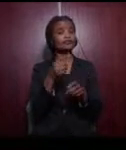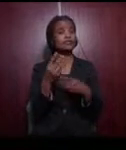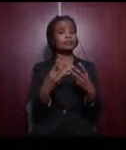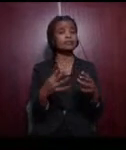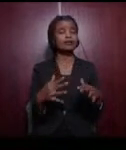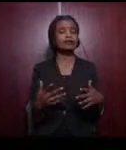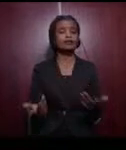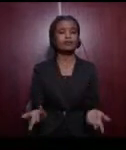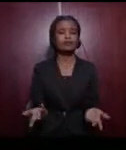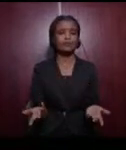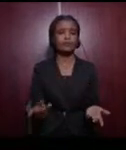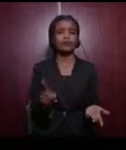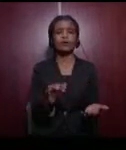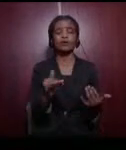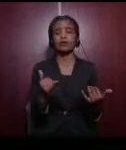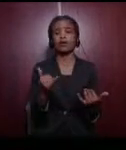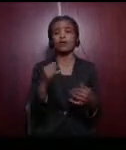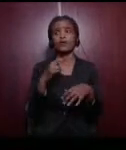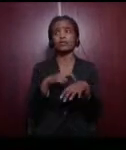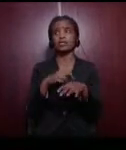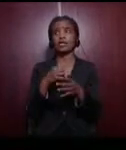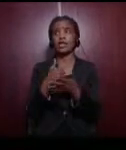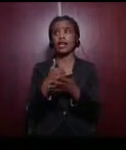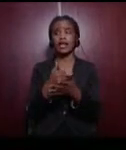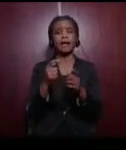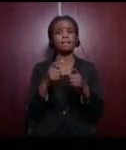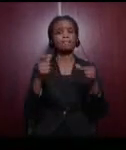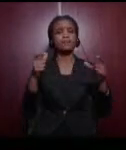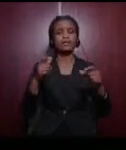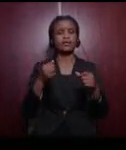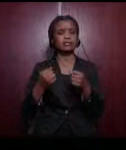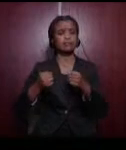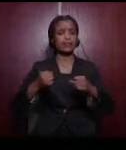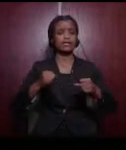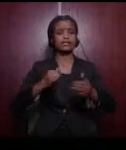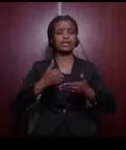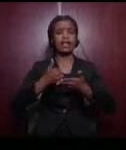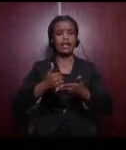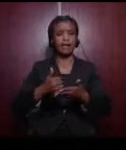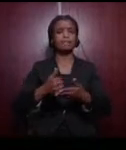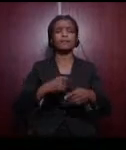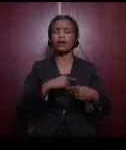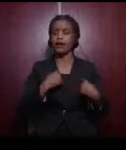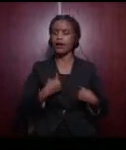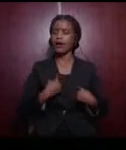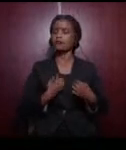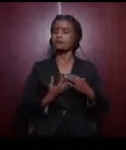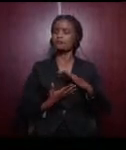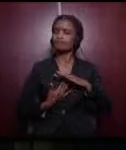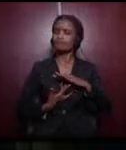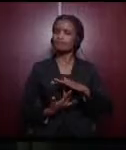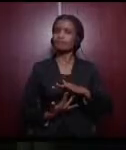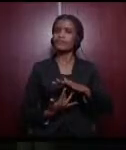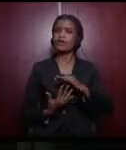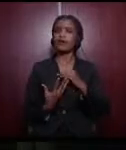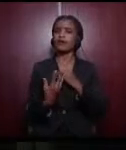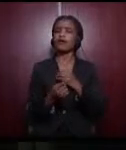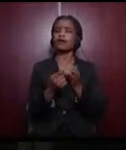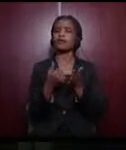need a bigger space to help them. I got that passion to help them in the heart. Thank you so much.